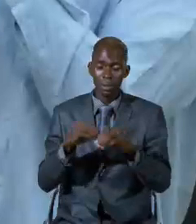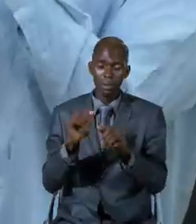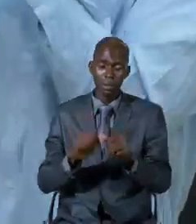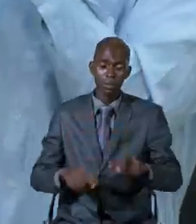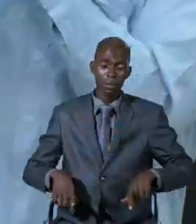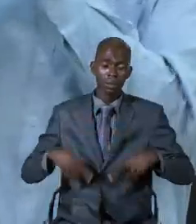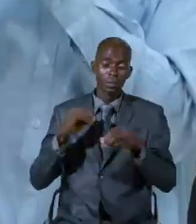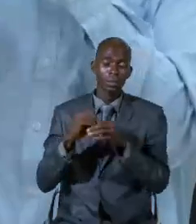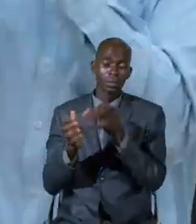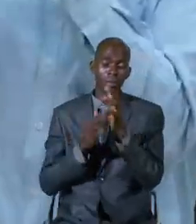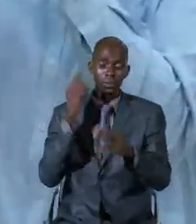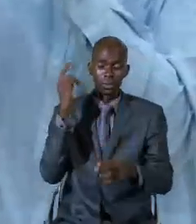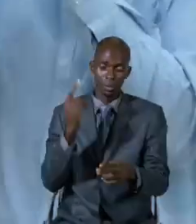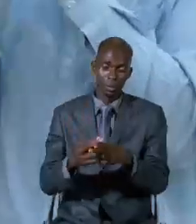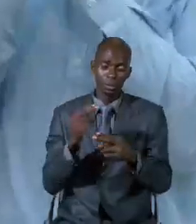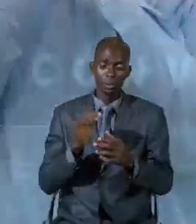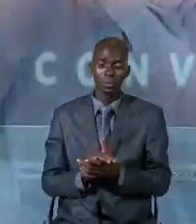Jesus' name.